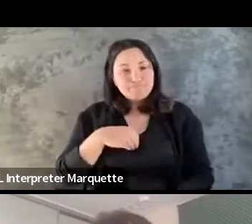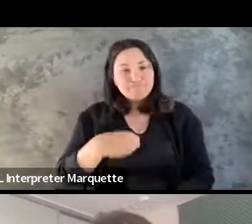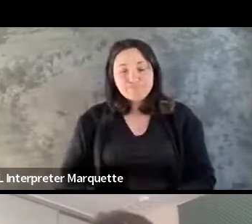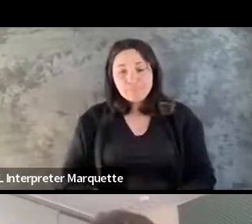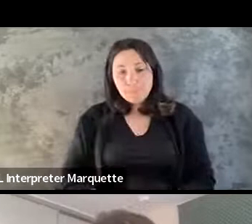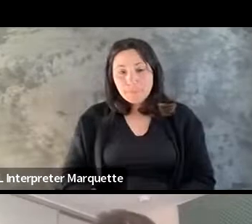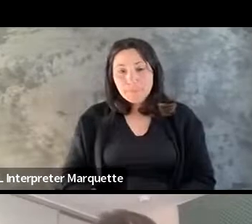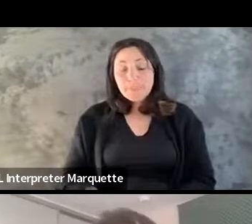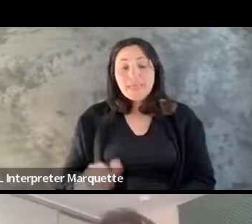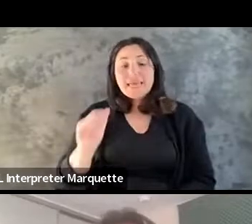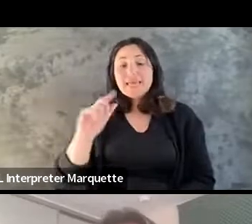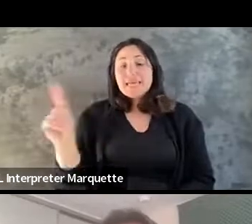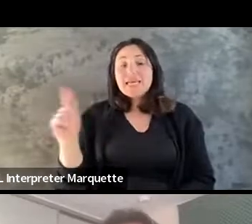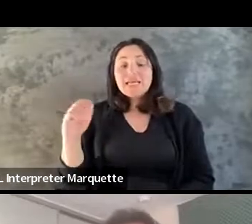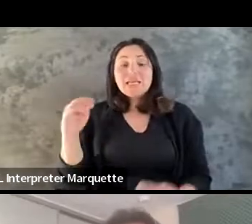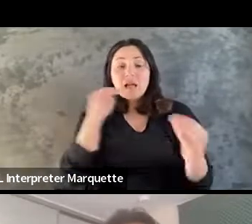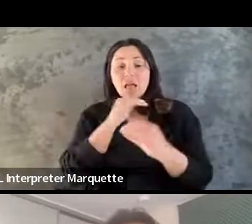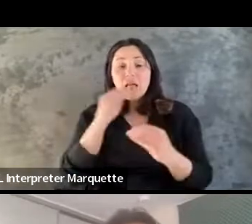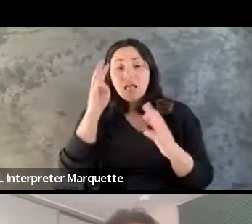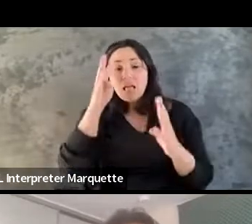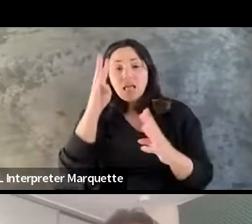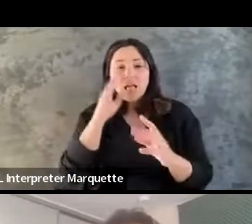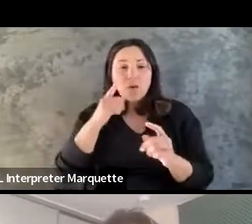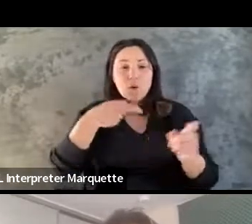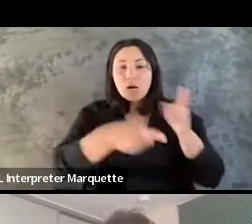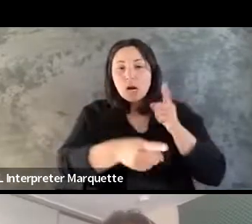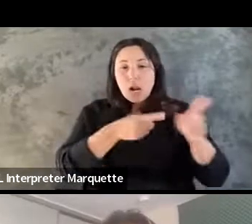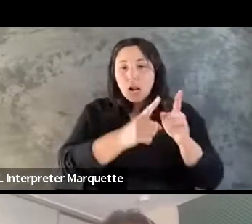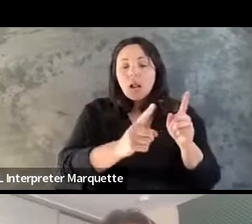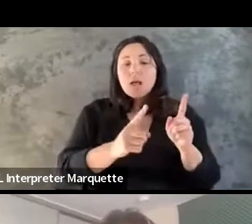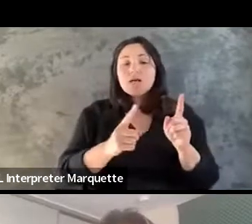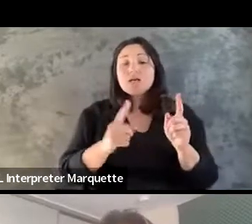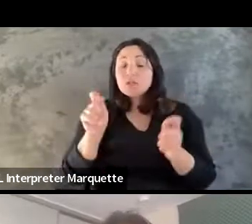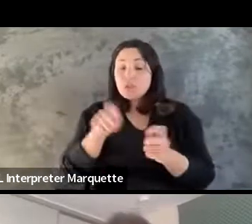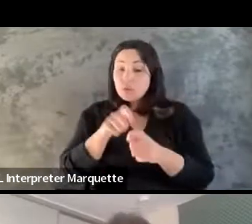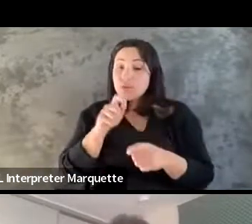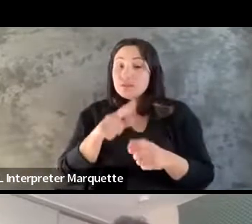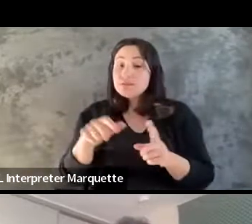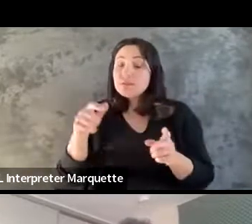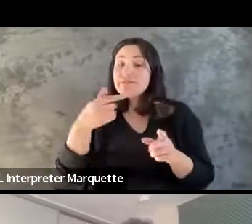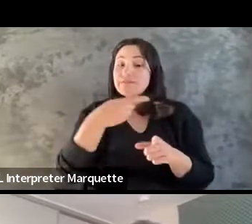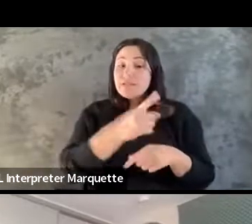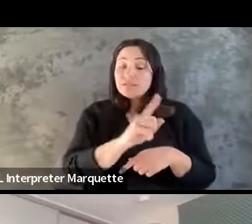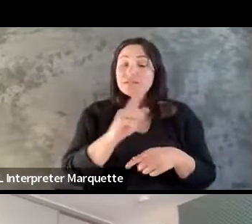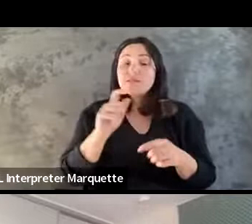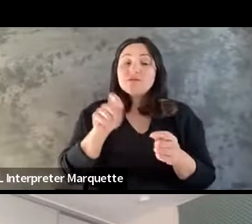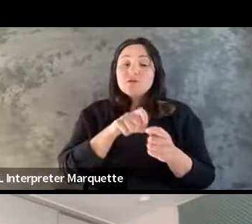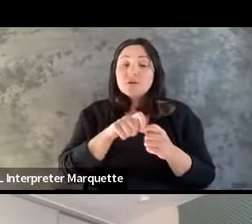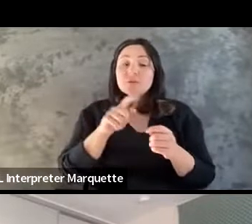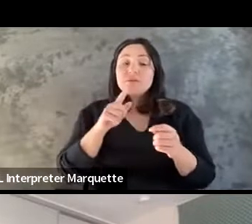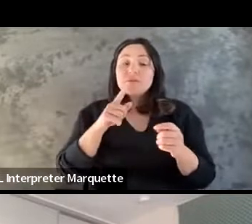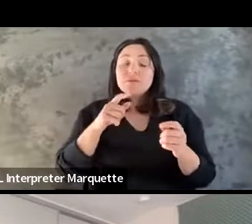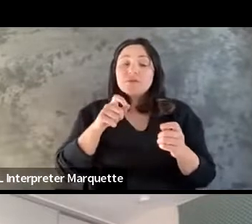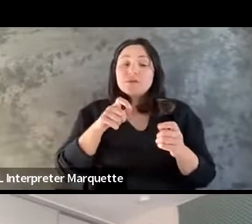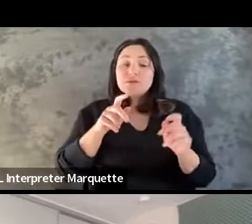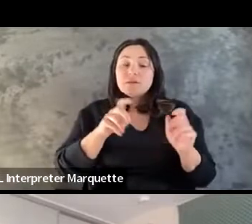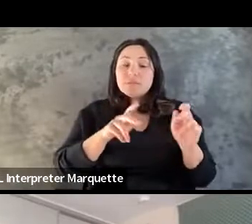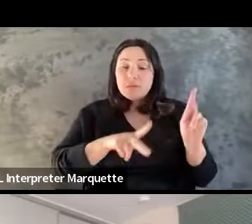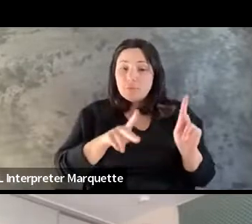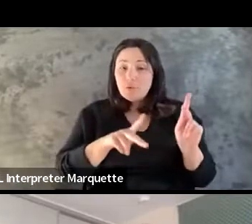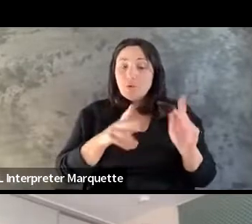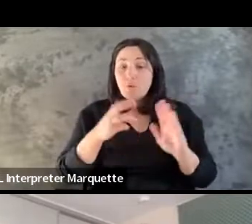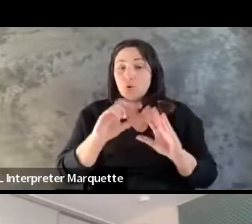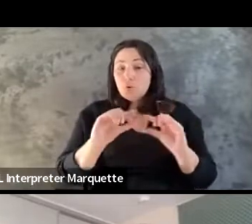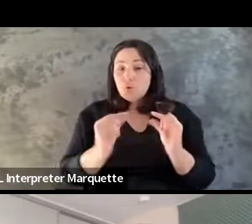Any libel, slander, or personal attacks of any kind, including the use of offensive terms that target specific individuals or